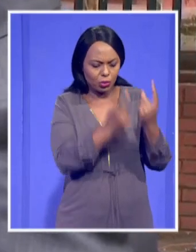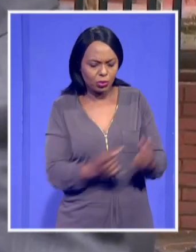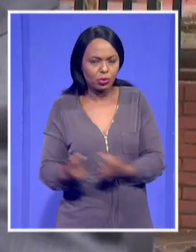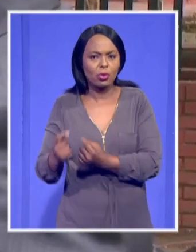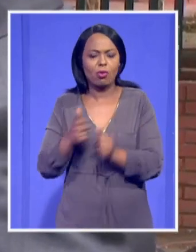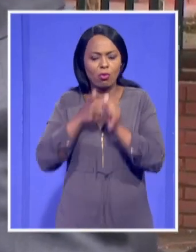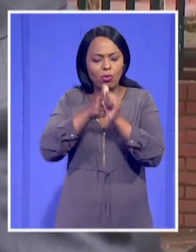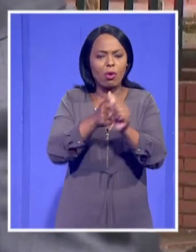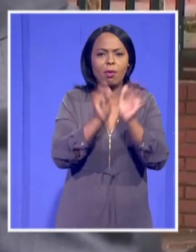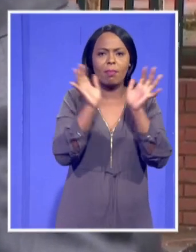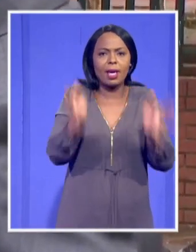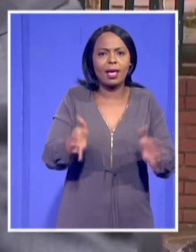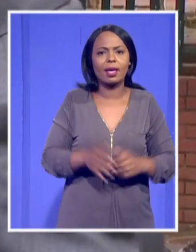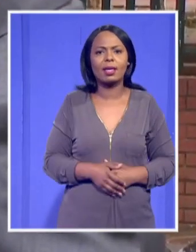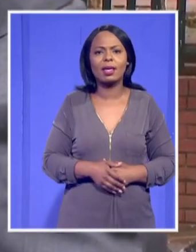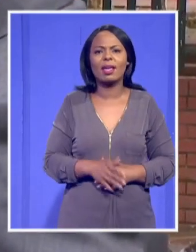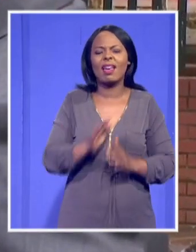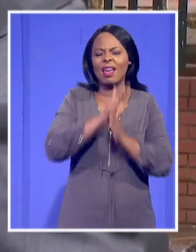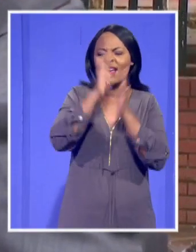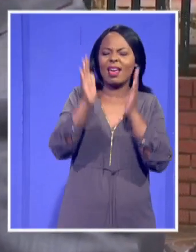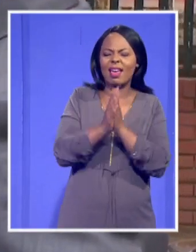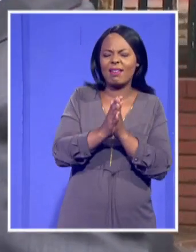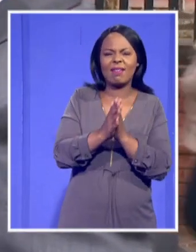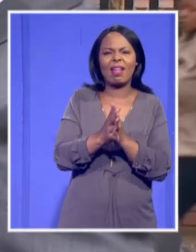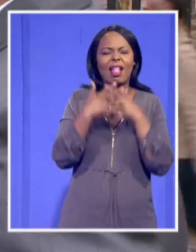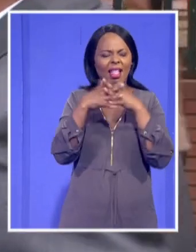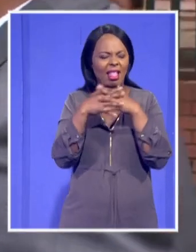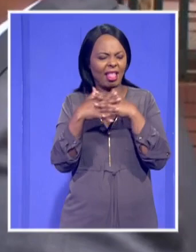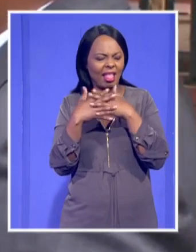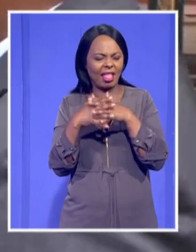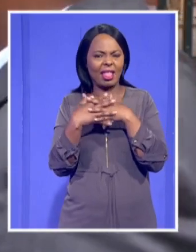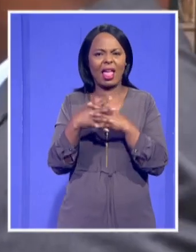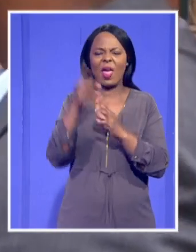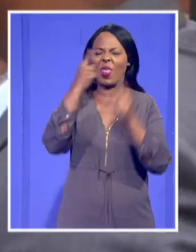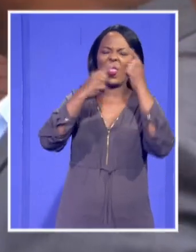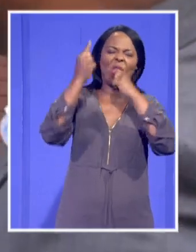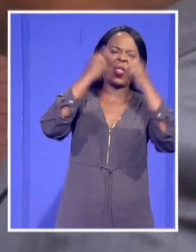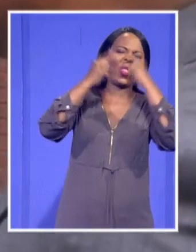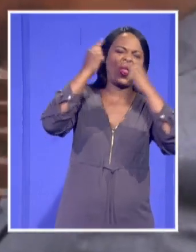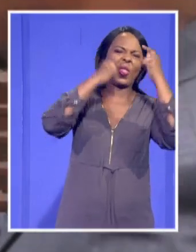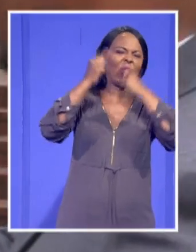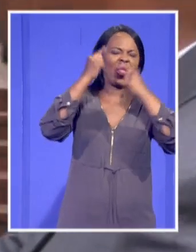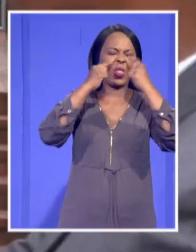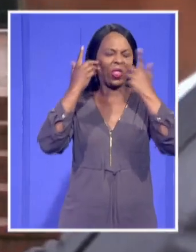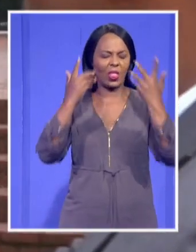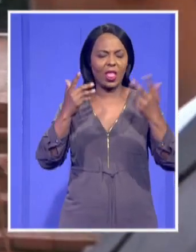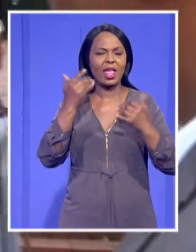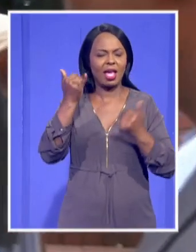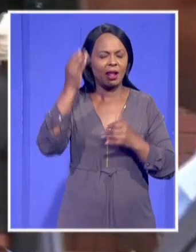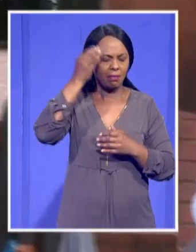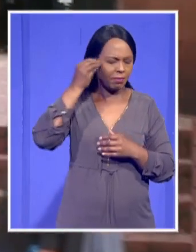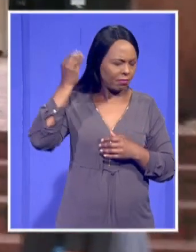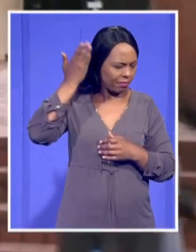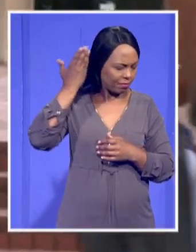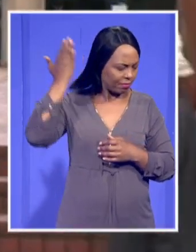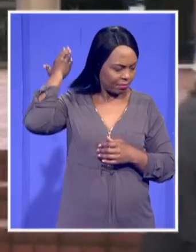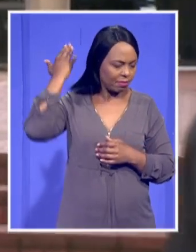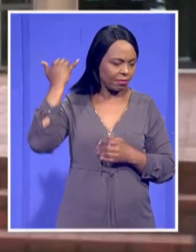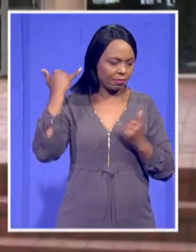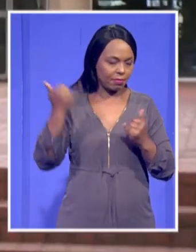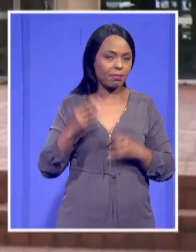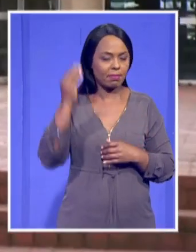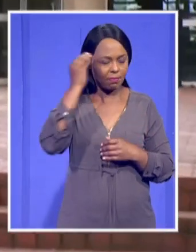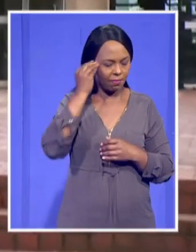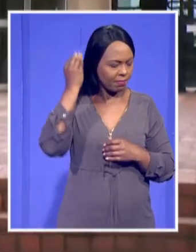bed all those kinds of malicious characterization of Stalingrad. So we can put that out of the